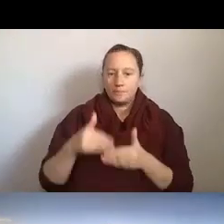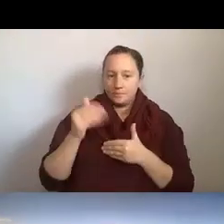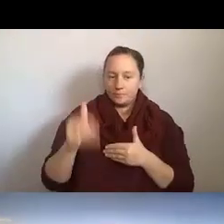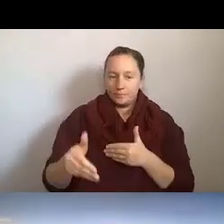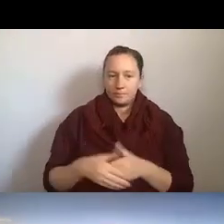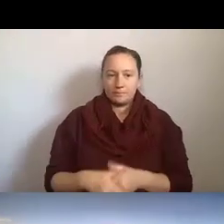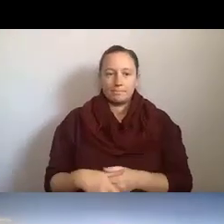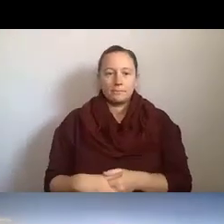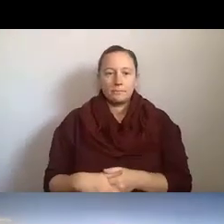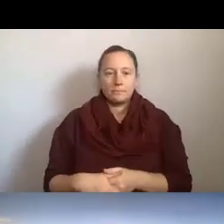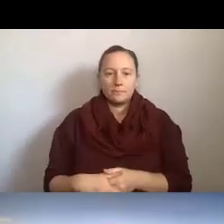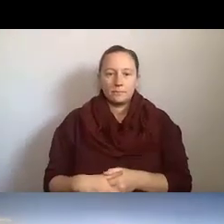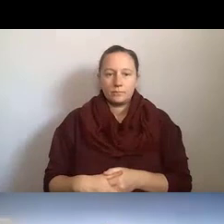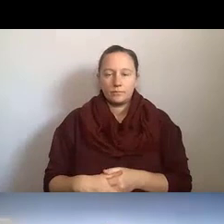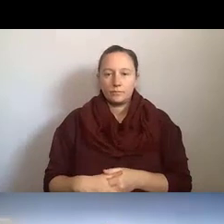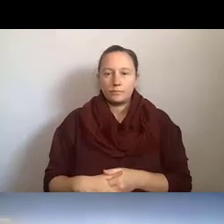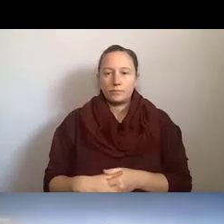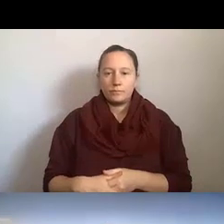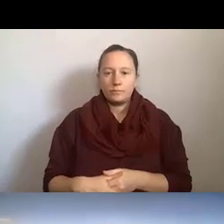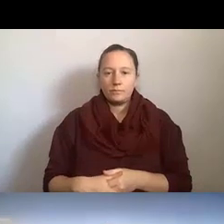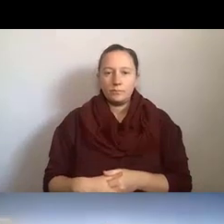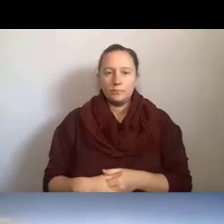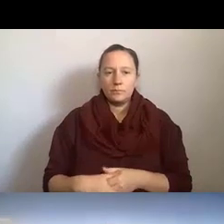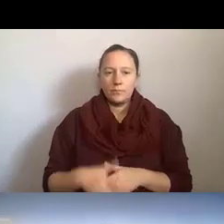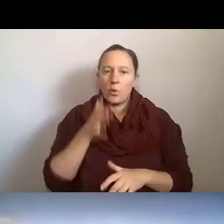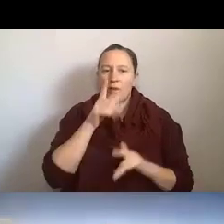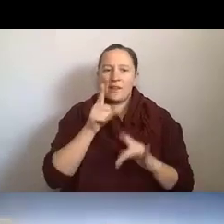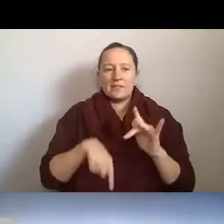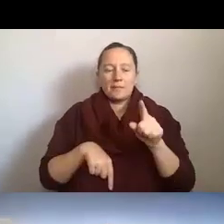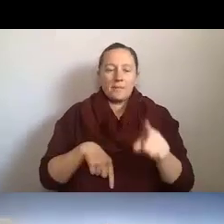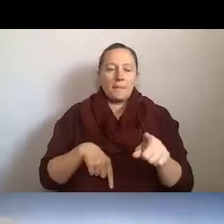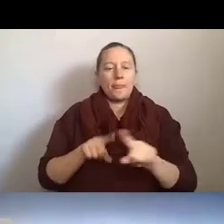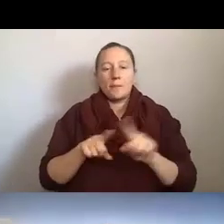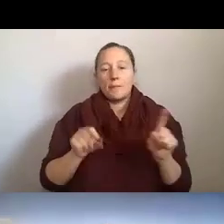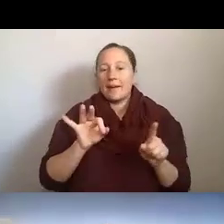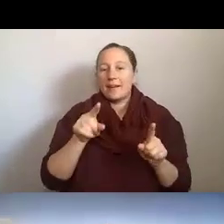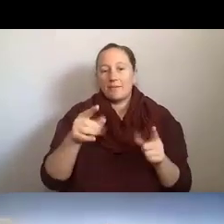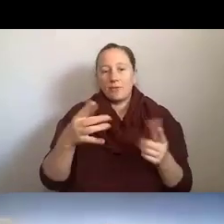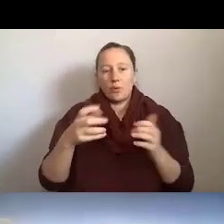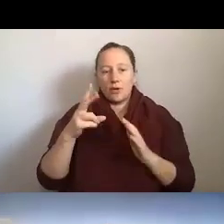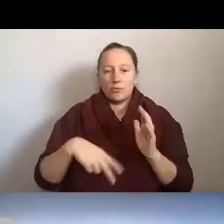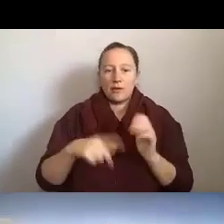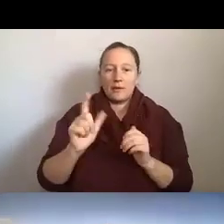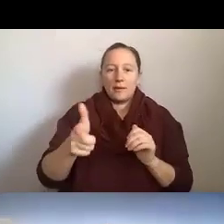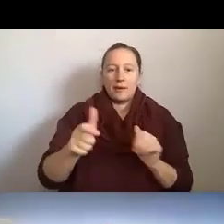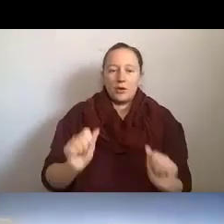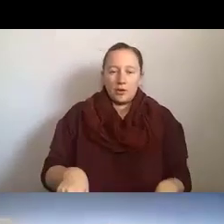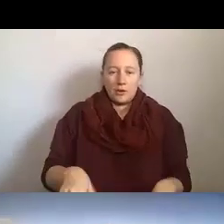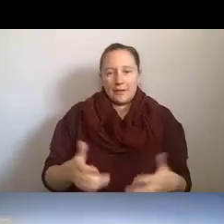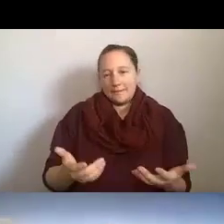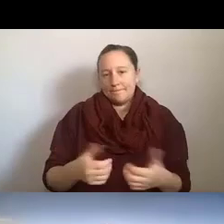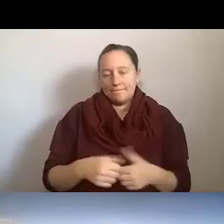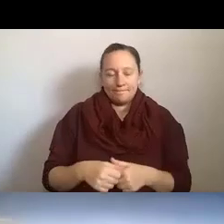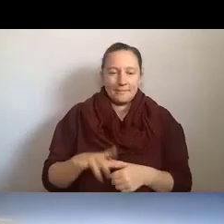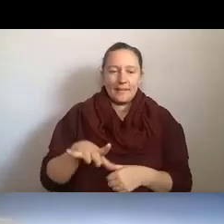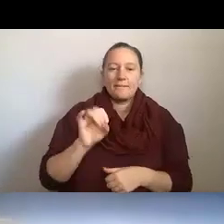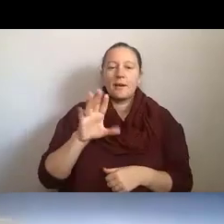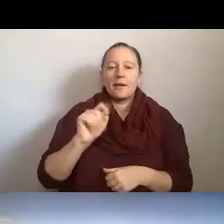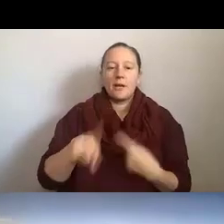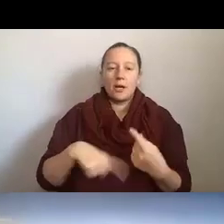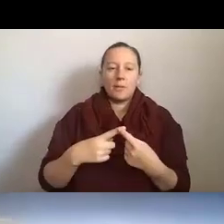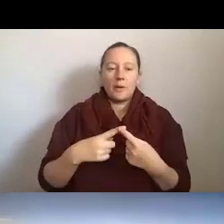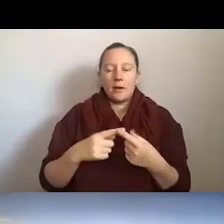There are some reasons for getting a NIH prior approval. One is if the fellow's sponsor